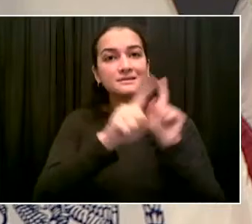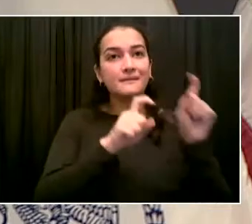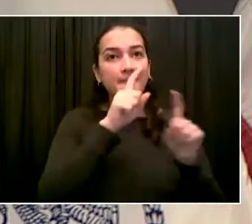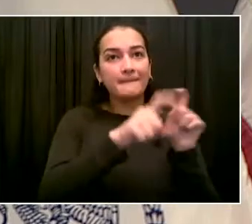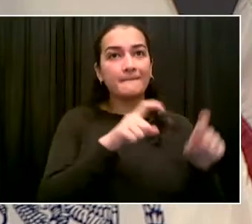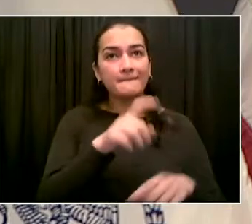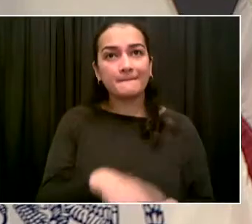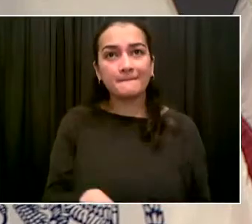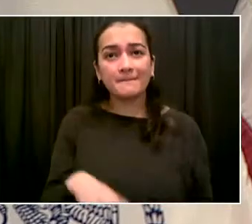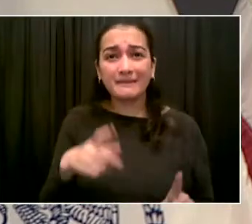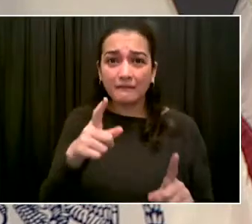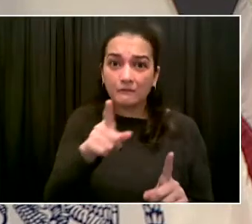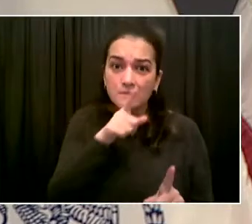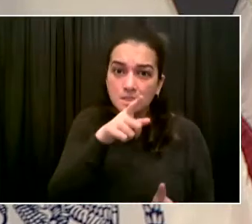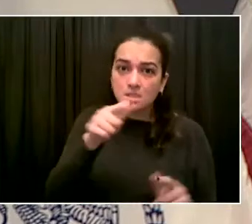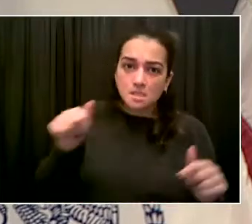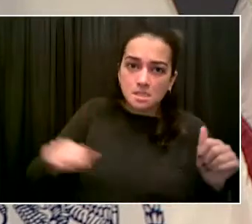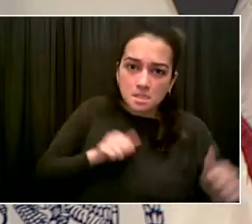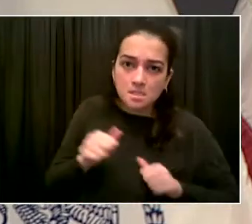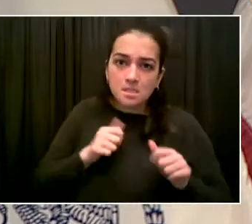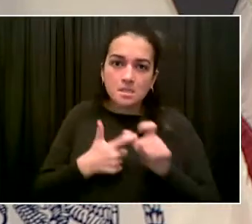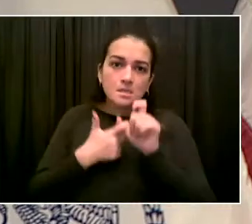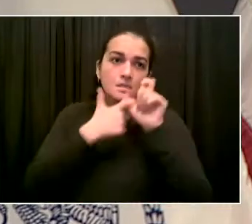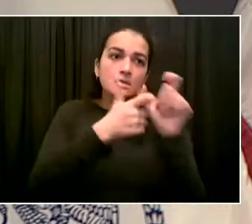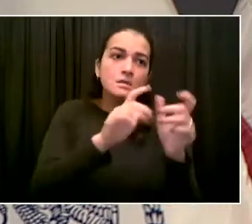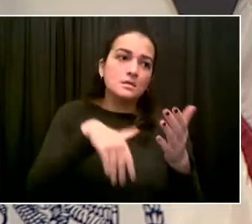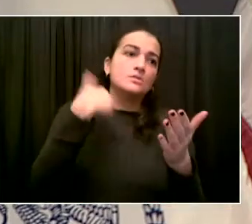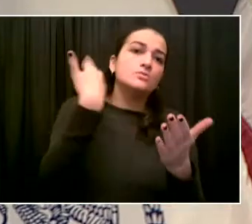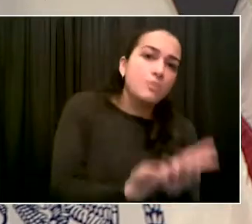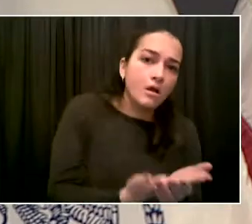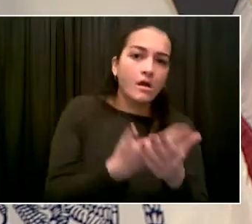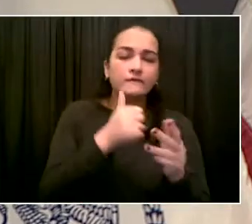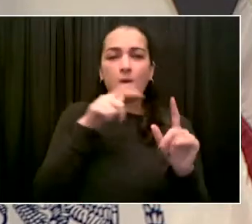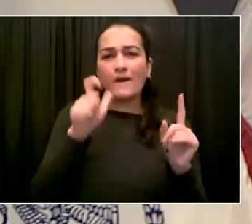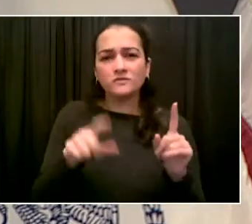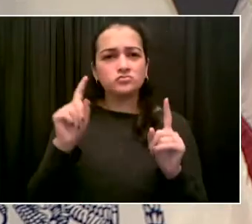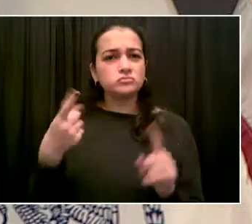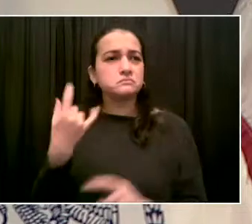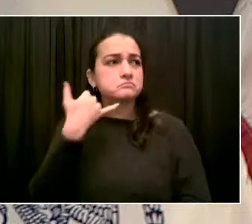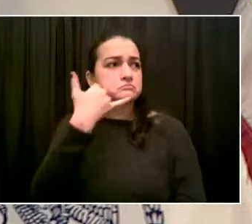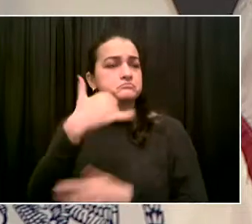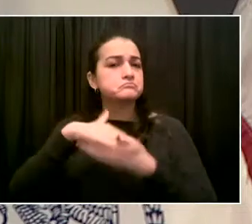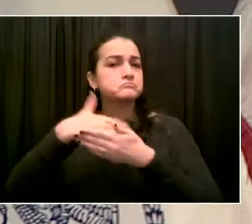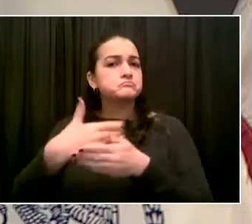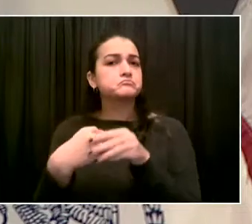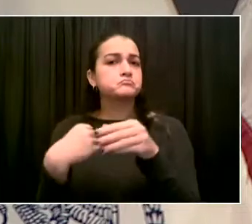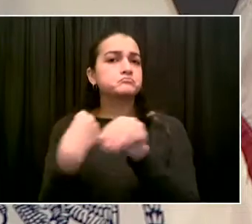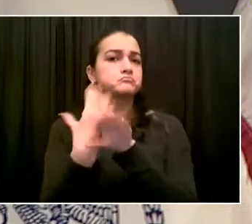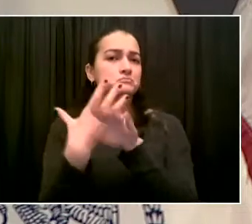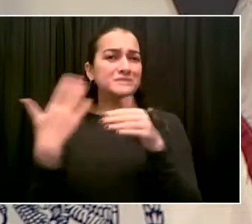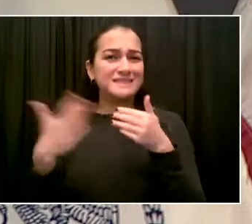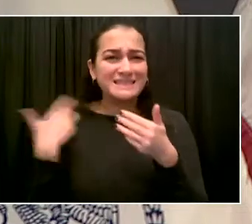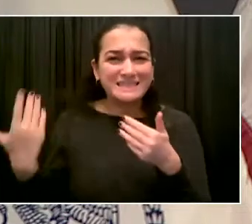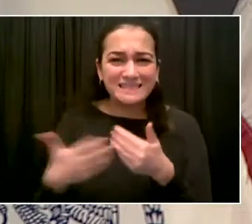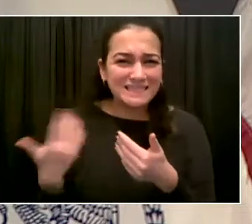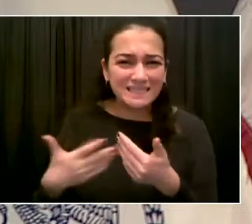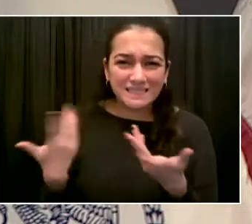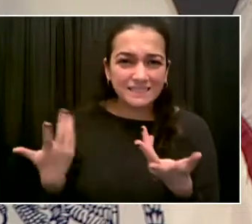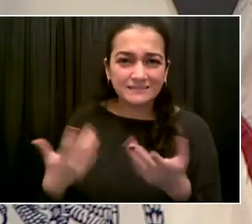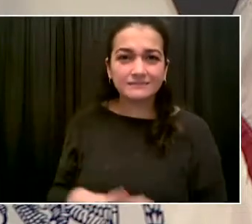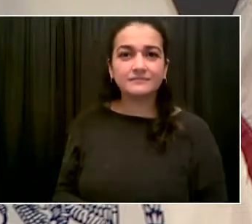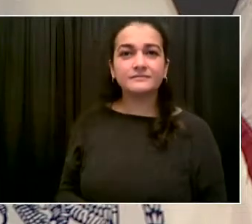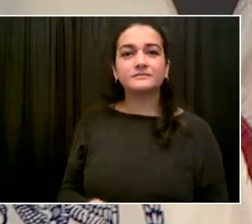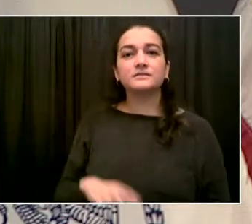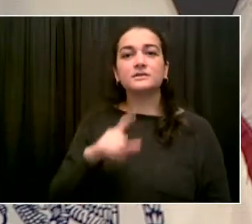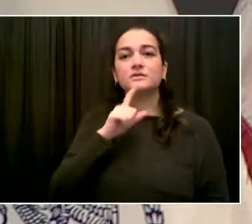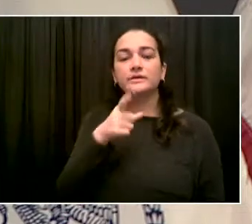clearly, we're all living life in person again in so many ways, and that's fantastic. It really depends on what works for each setting. Our